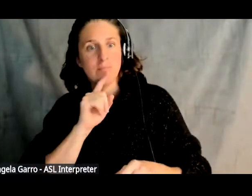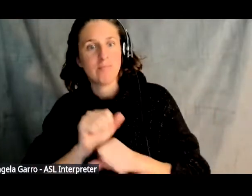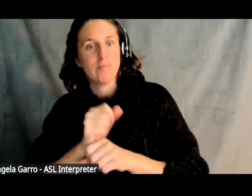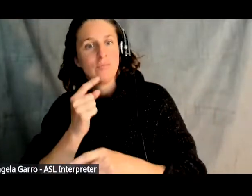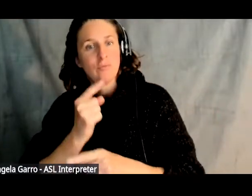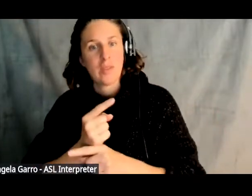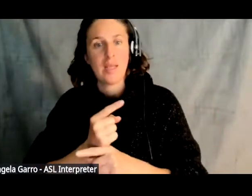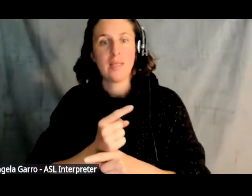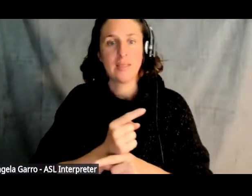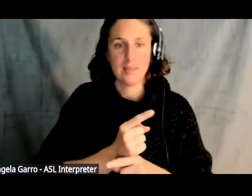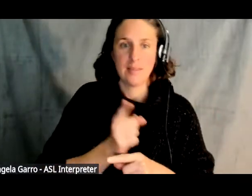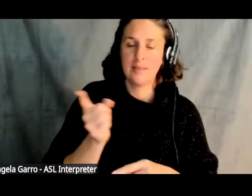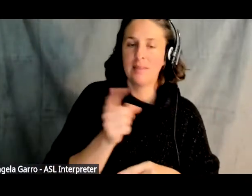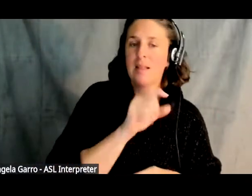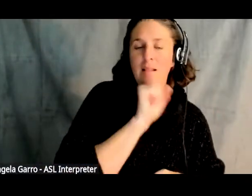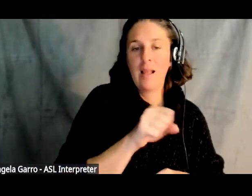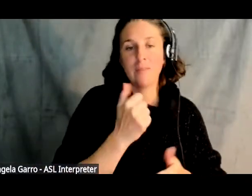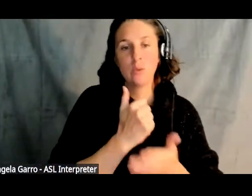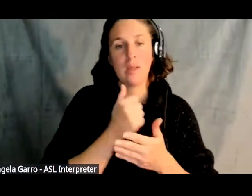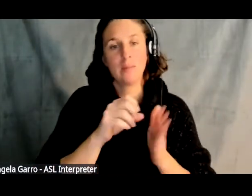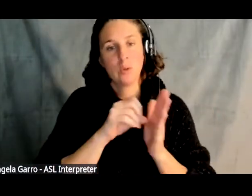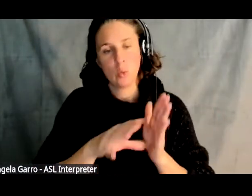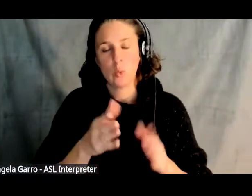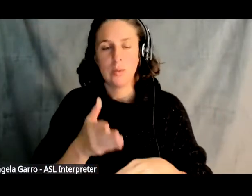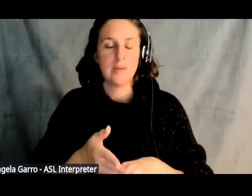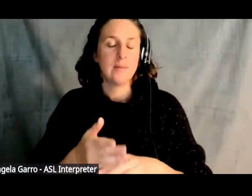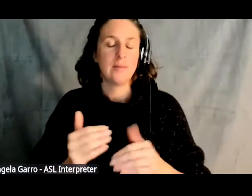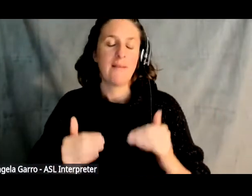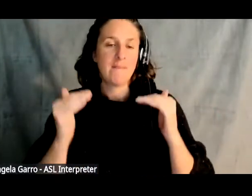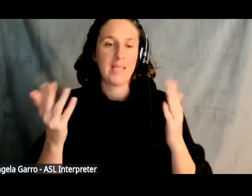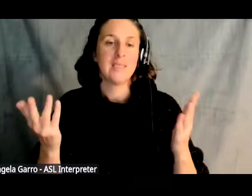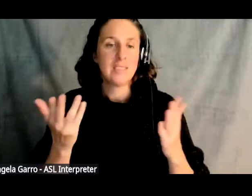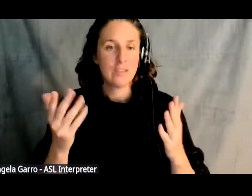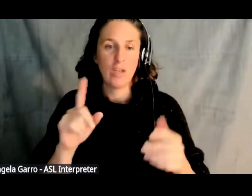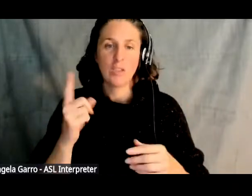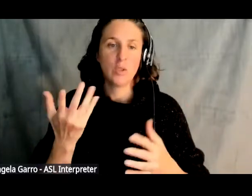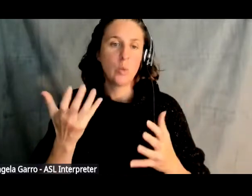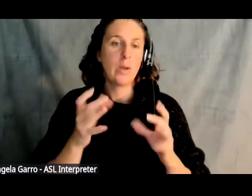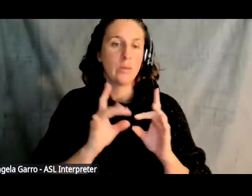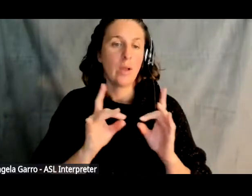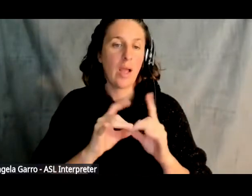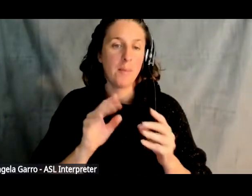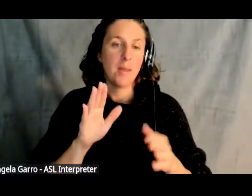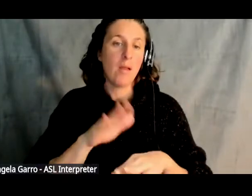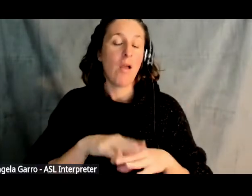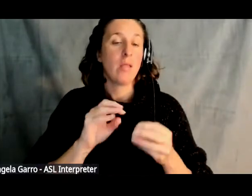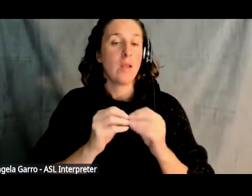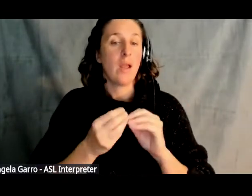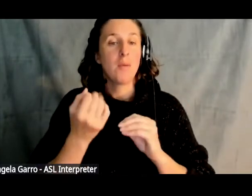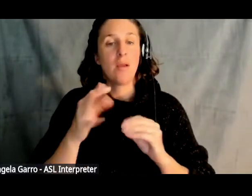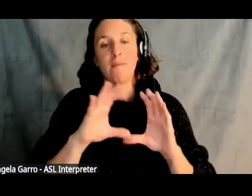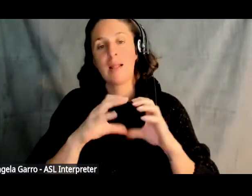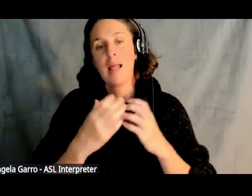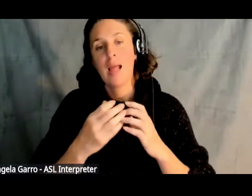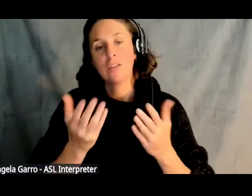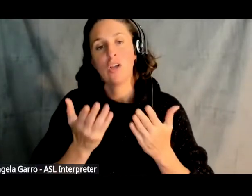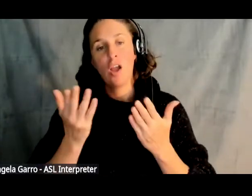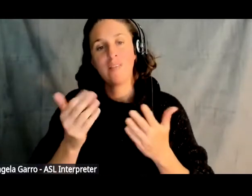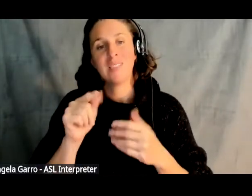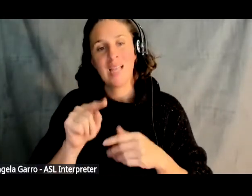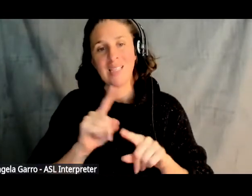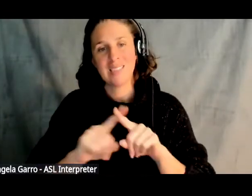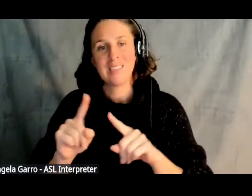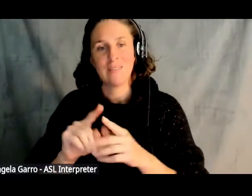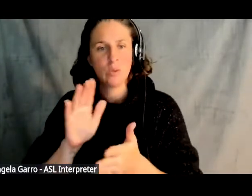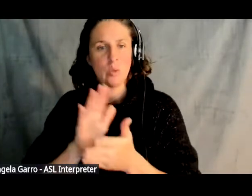loves to help students advance here. I just wanted to comment on the number of class offerings at the different school sites. I know